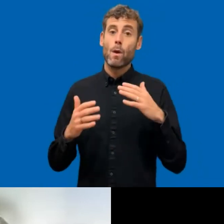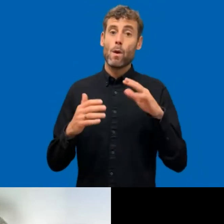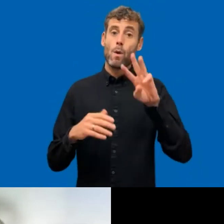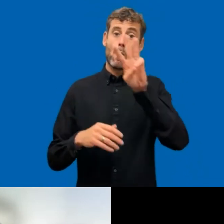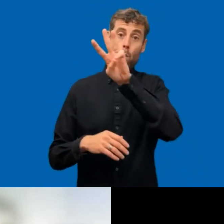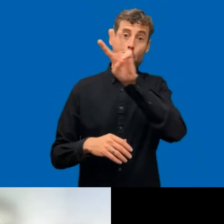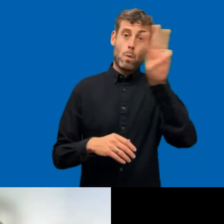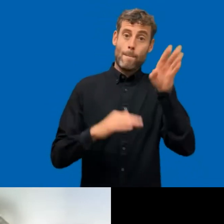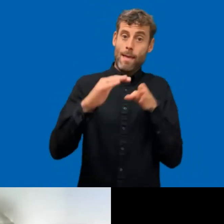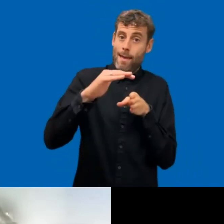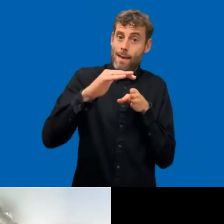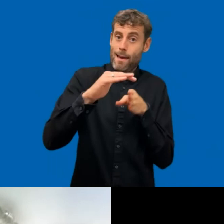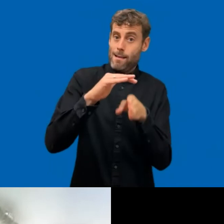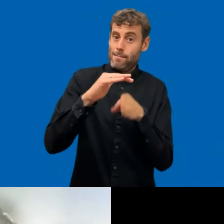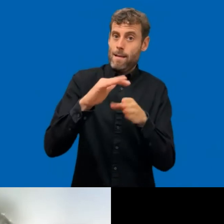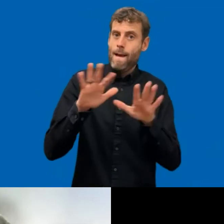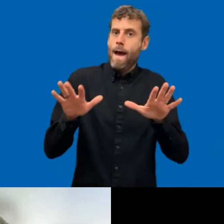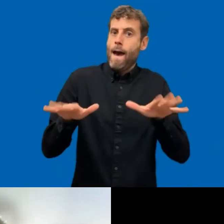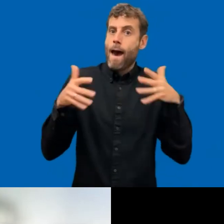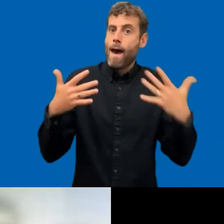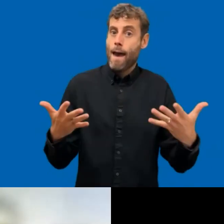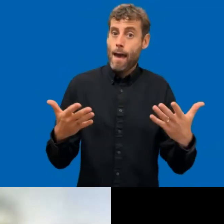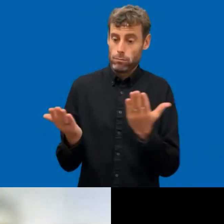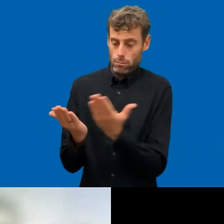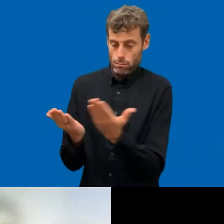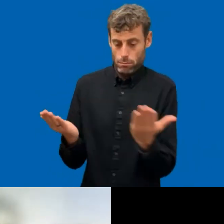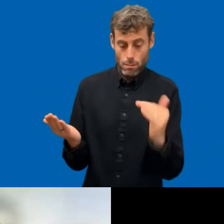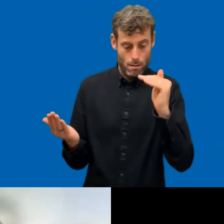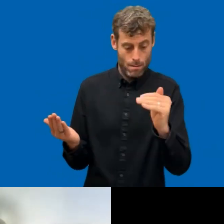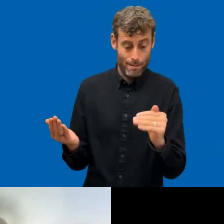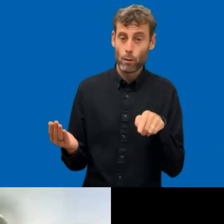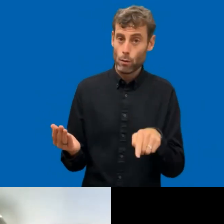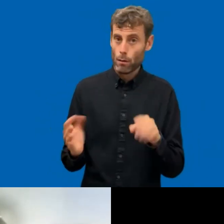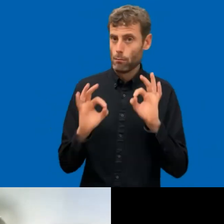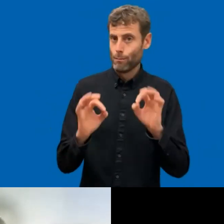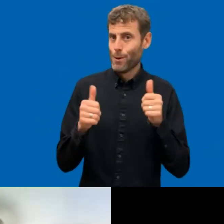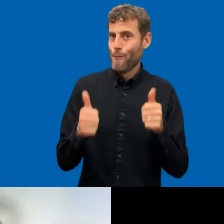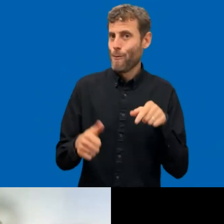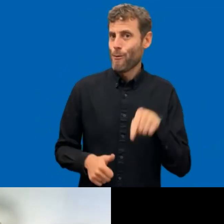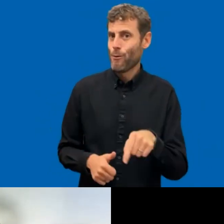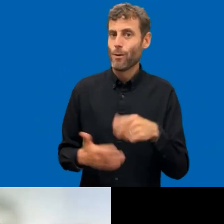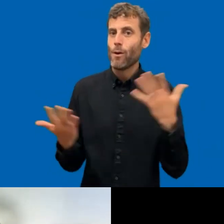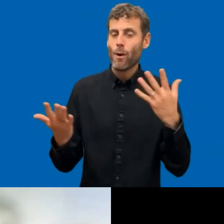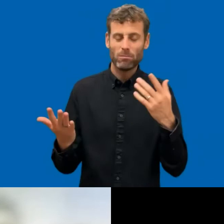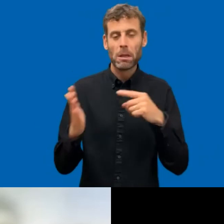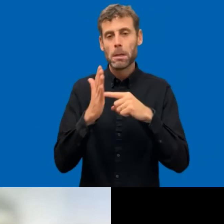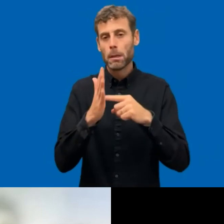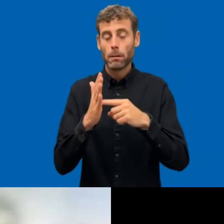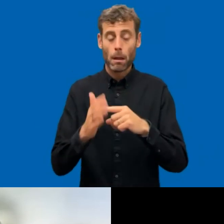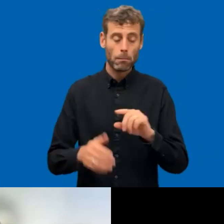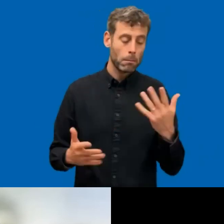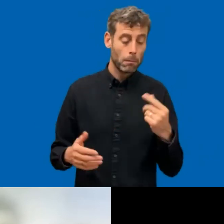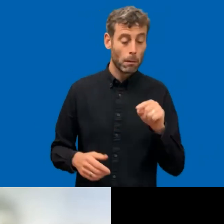interactive. So you select some features that you're interested in or that are part of your specific website, and then you get